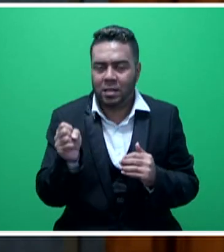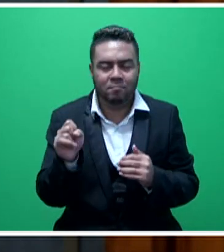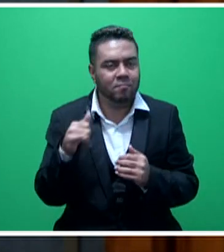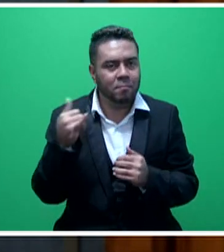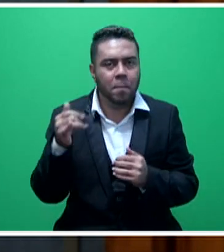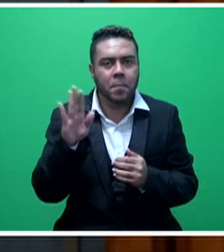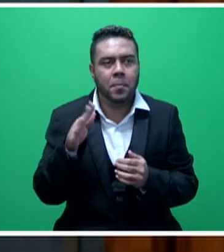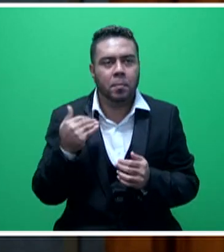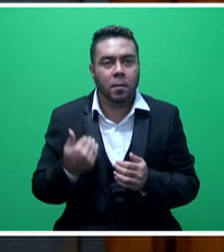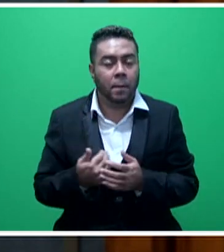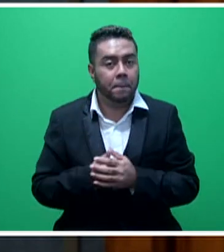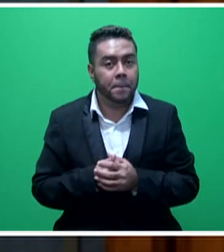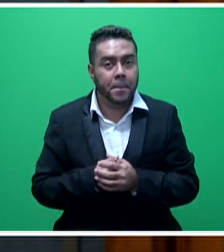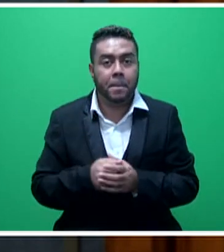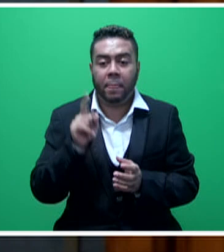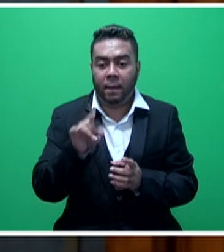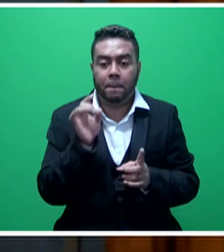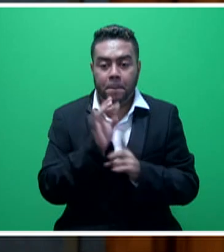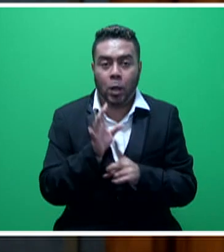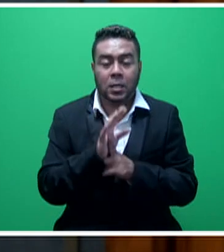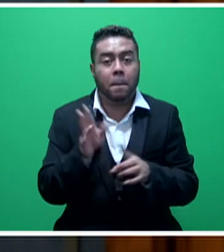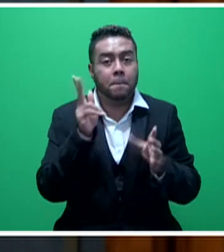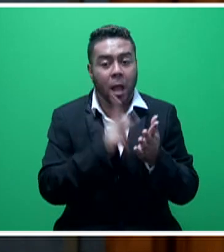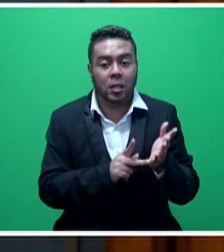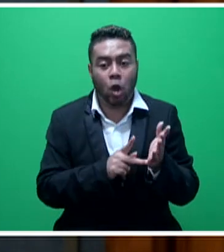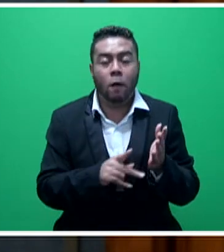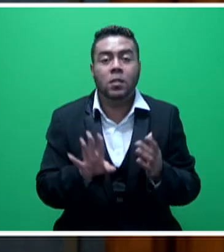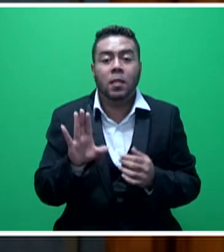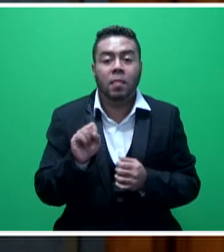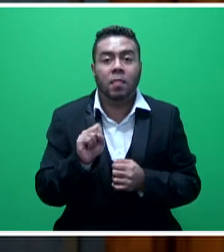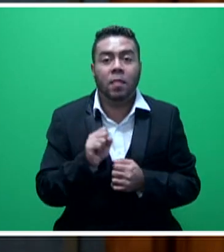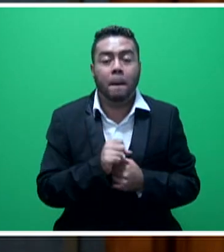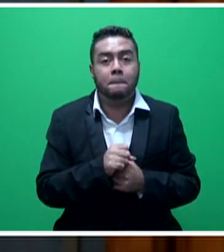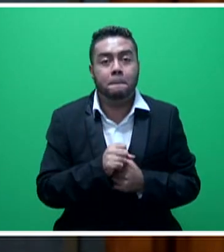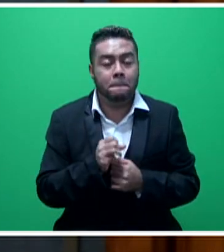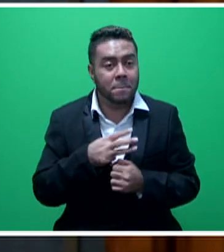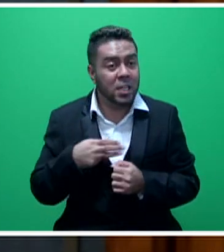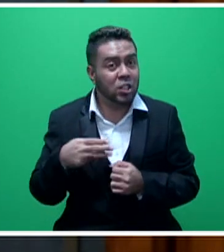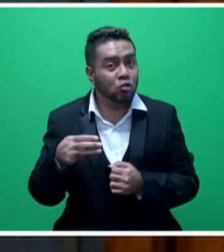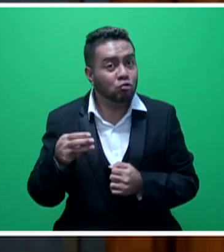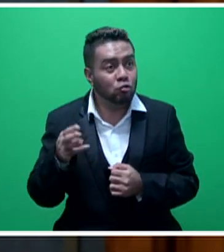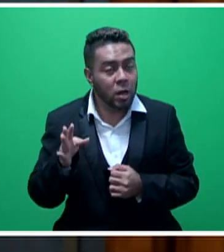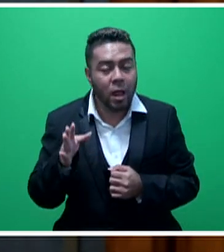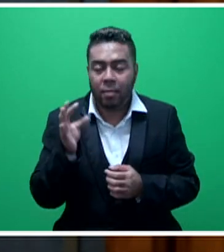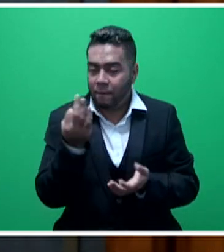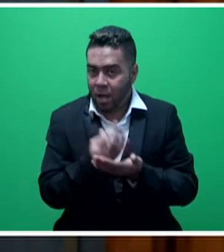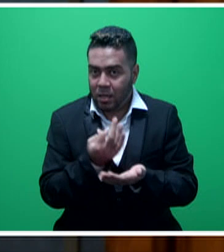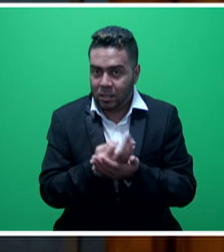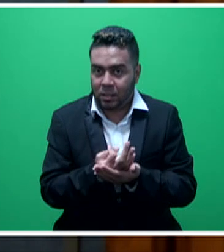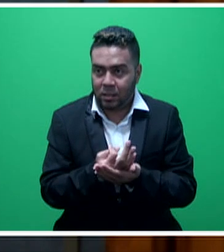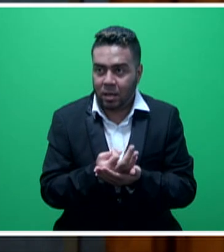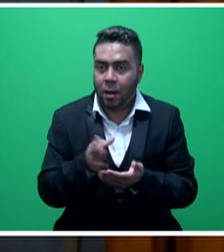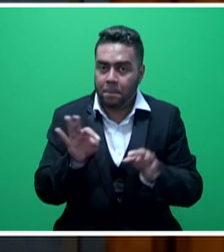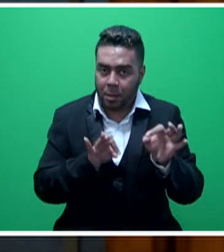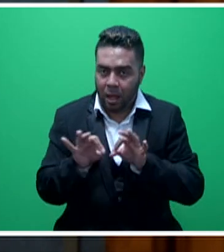The outreaches have become an integral part of the ministry's annual program with dedicated funding and are planned to ensure